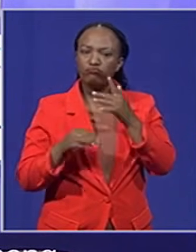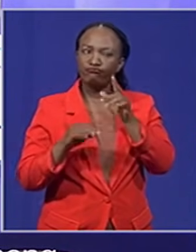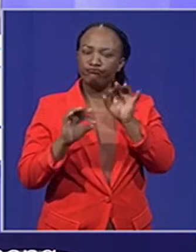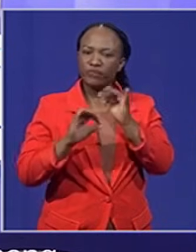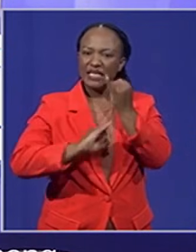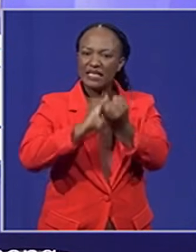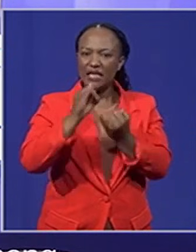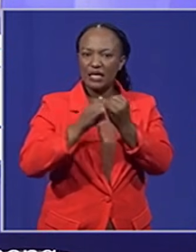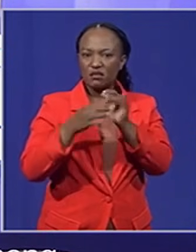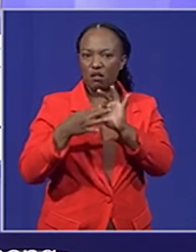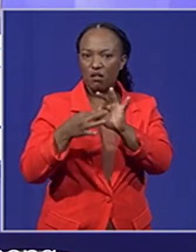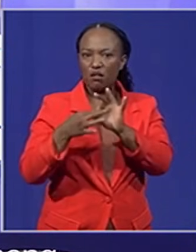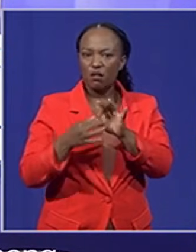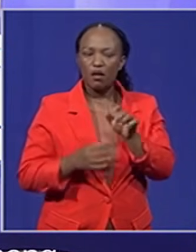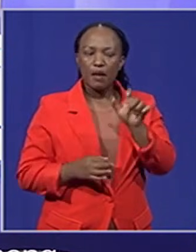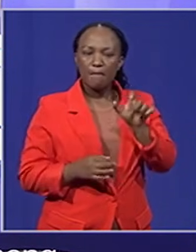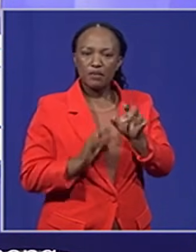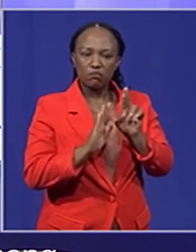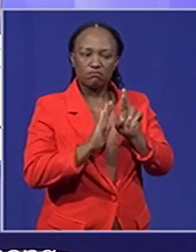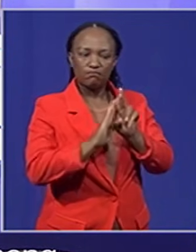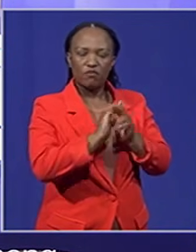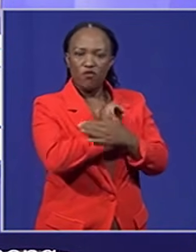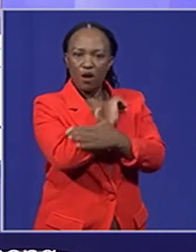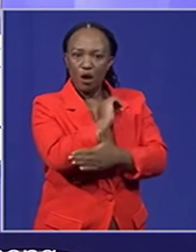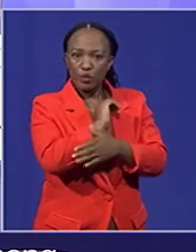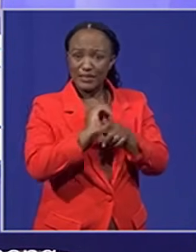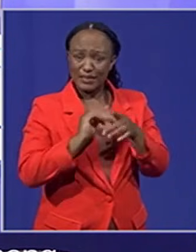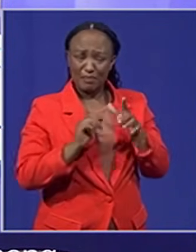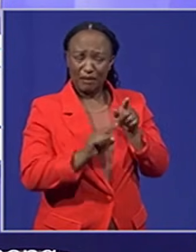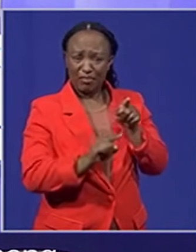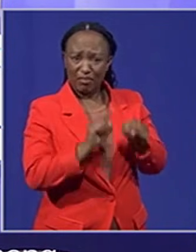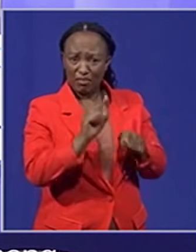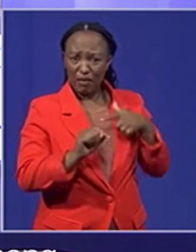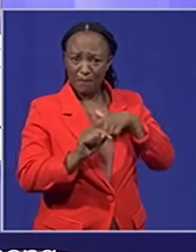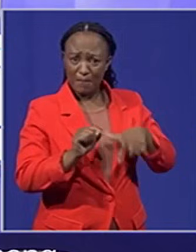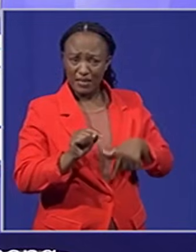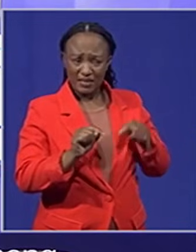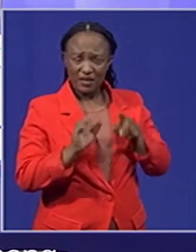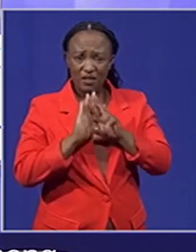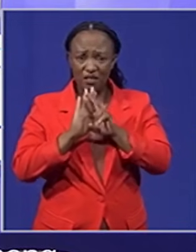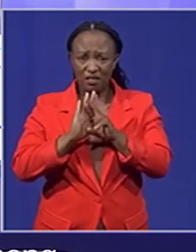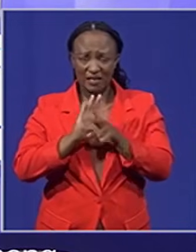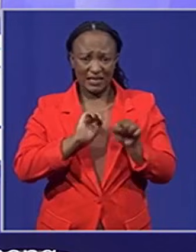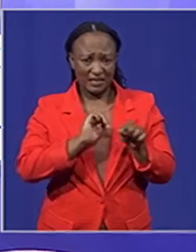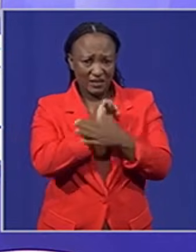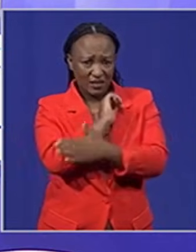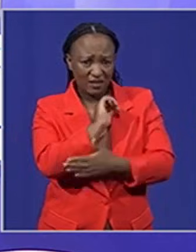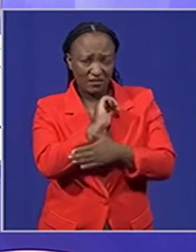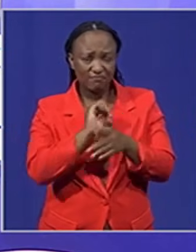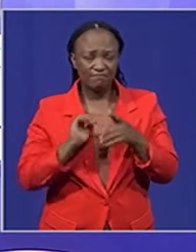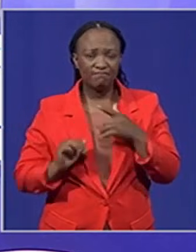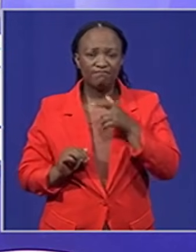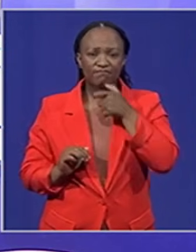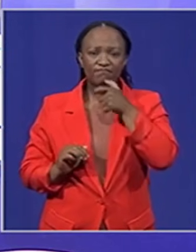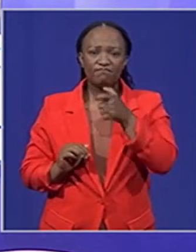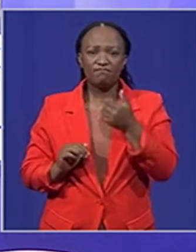ka thekgago gore motseta wa naga a go boše seriti sa mopresidente wa naga yeo e lego kemedi go yona. Maikutlo a gagwe a tla morago ga